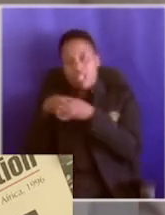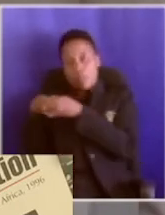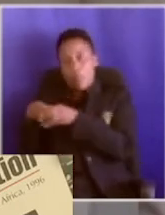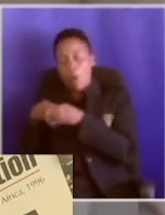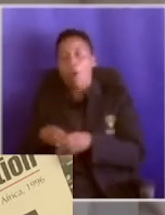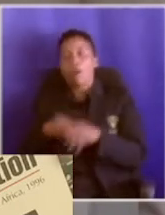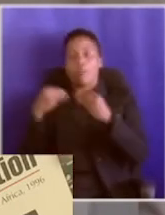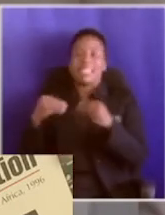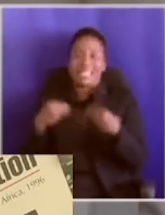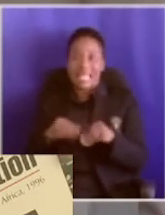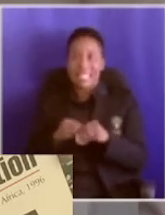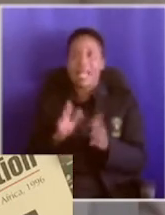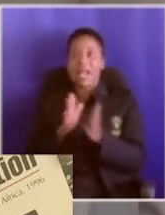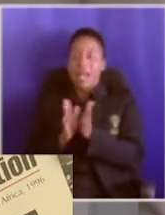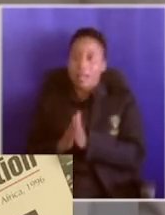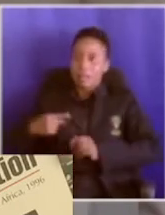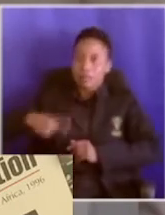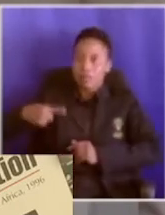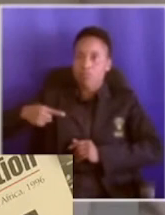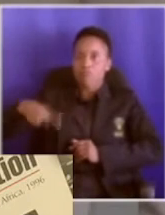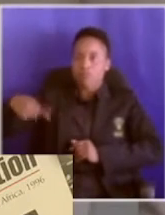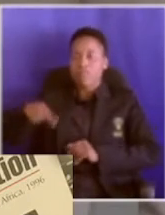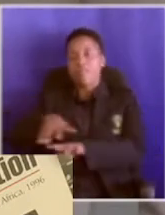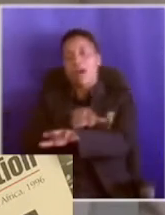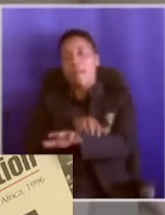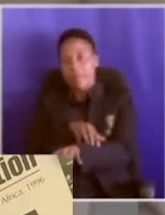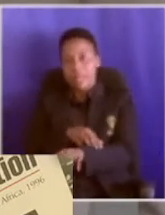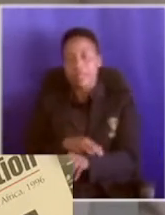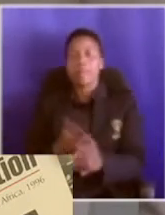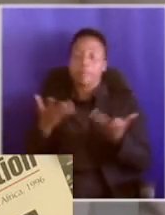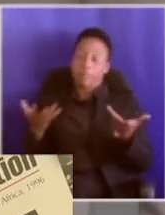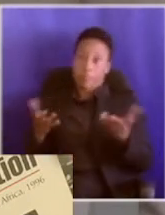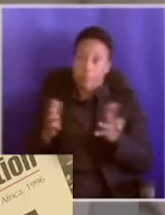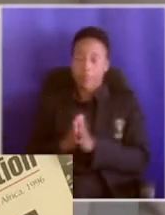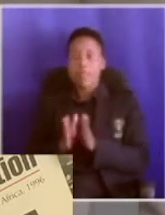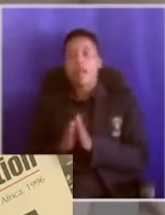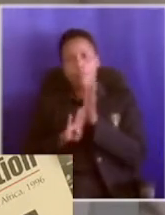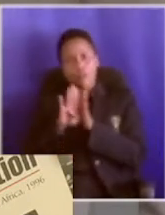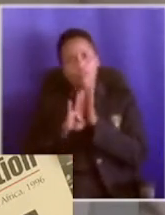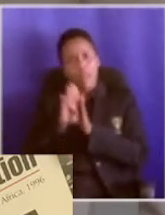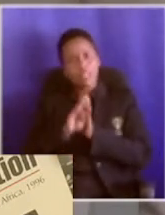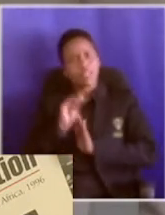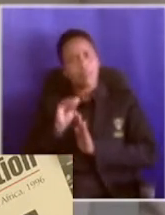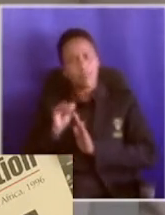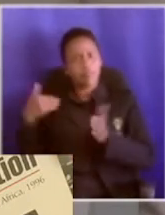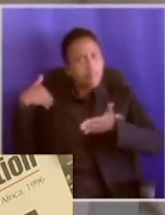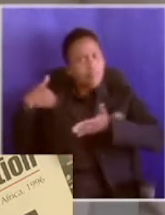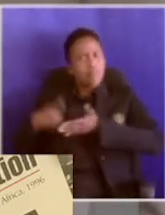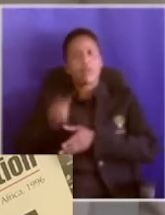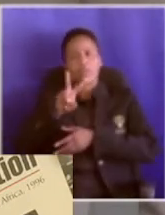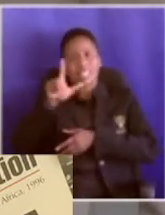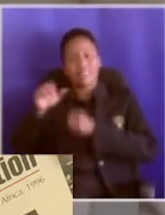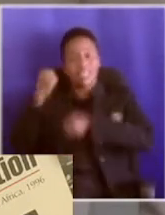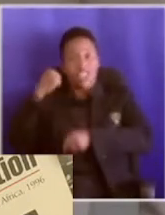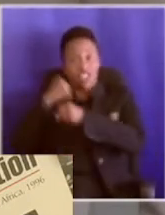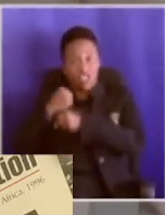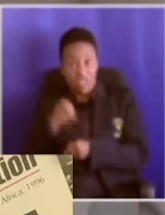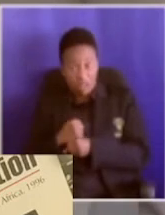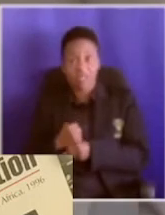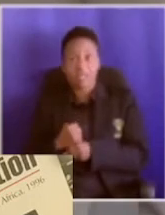and subsistence farming. Despite some incremental improvements over the past 27 years,